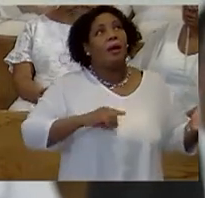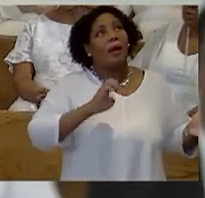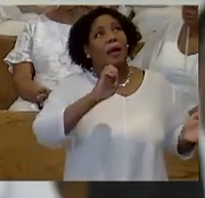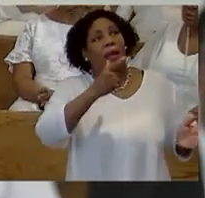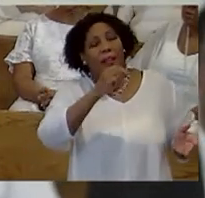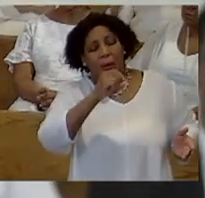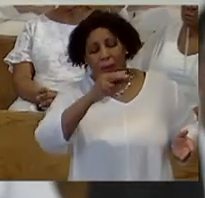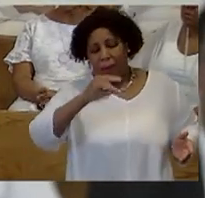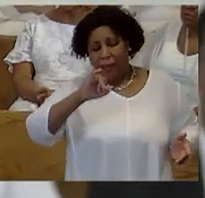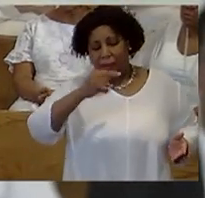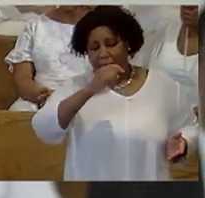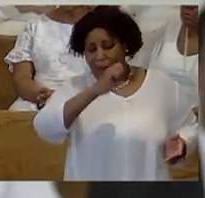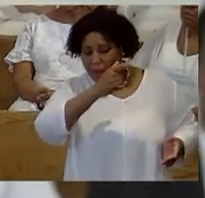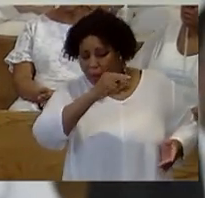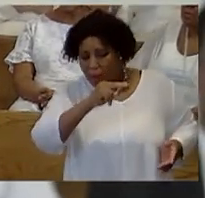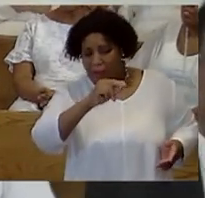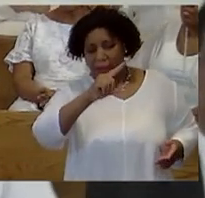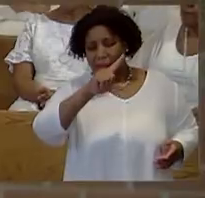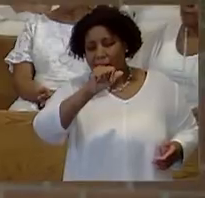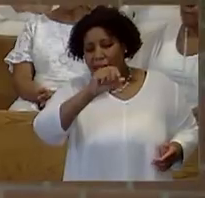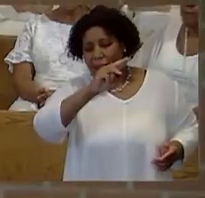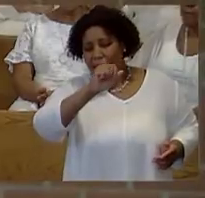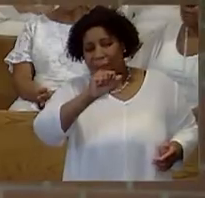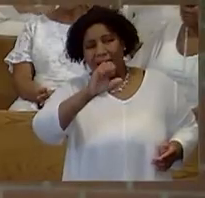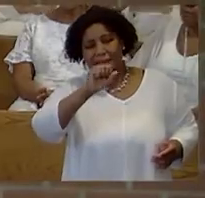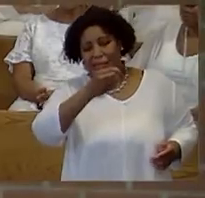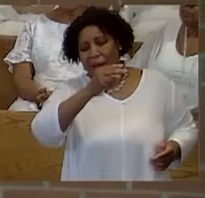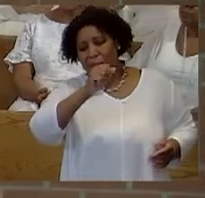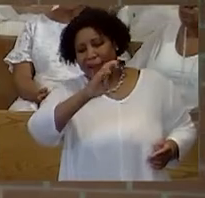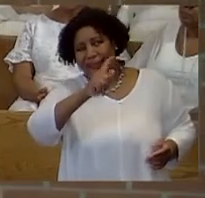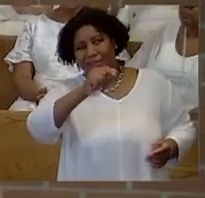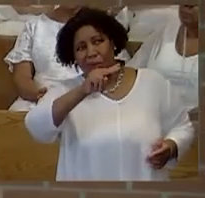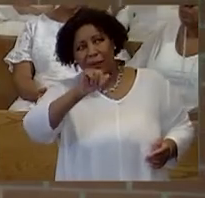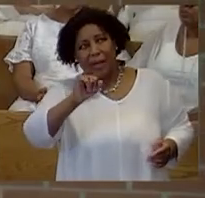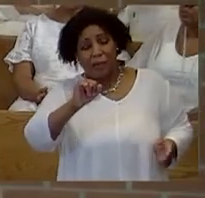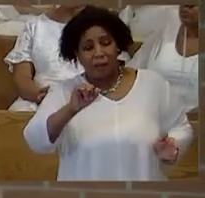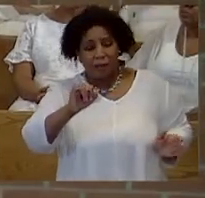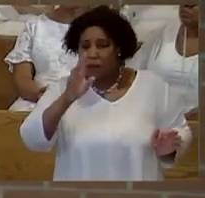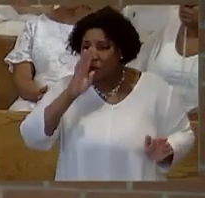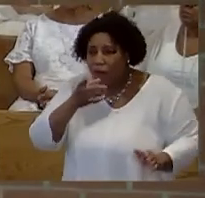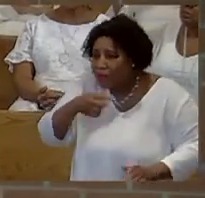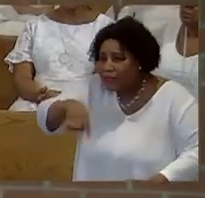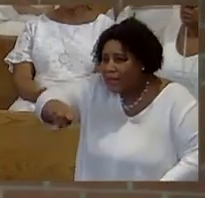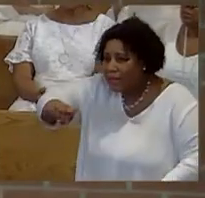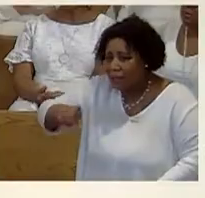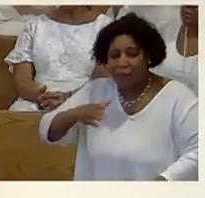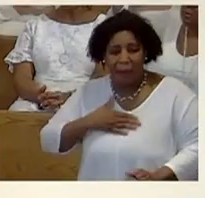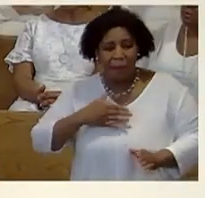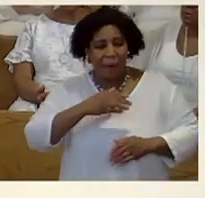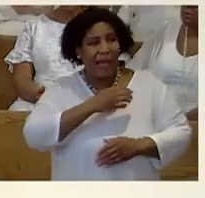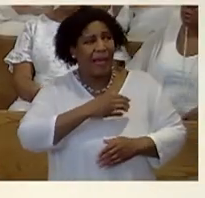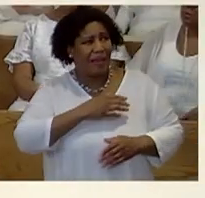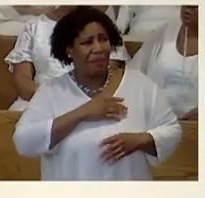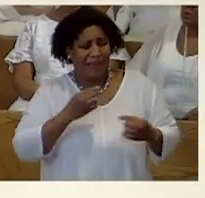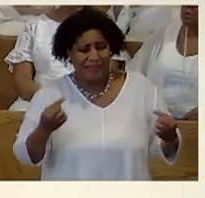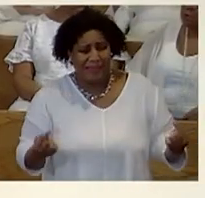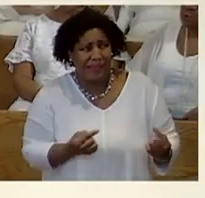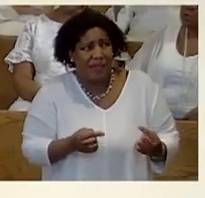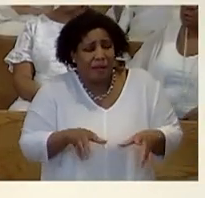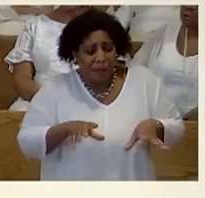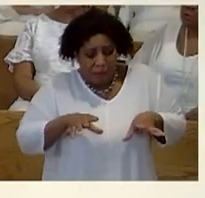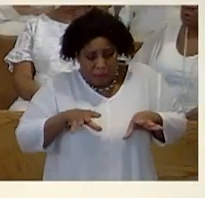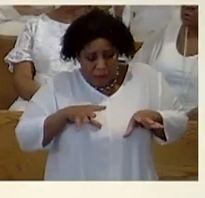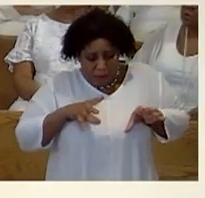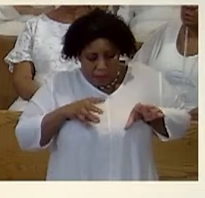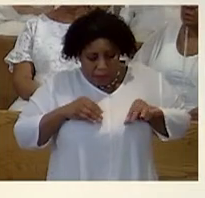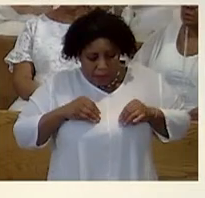Eloah, Lala Sabathana. God, don't forsake them. But he took my sins upon his shoulders. And when he